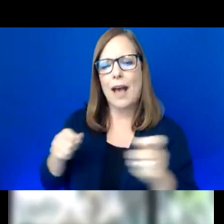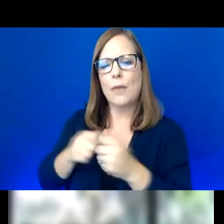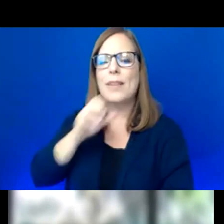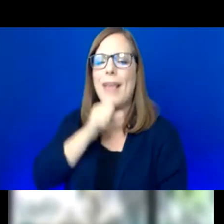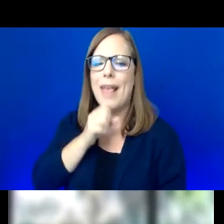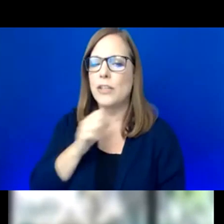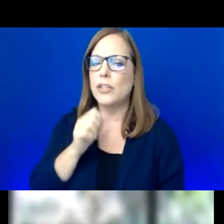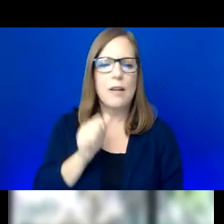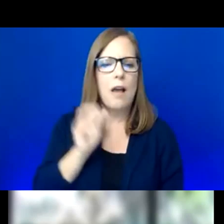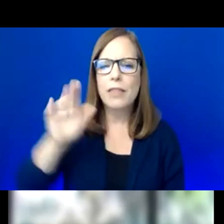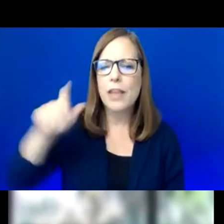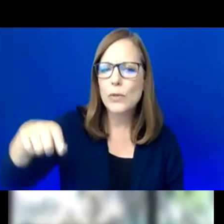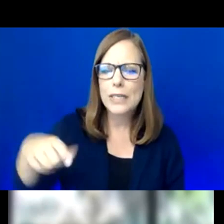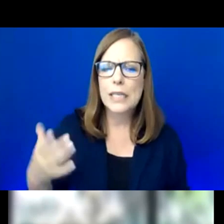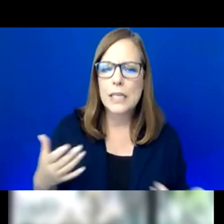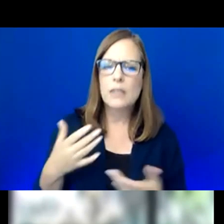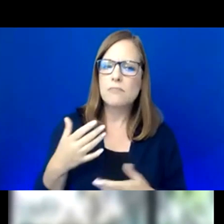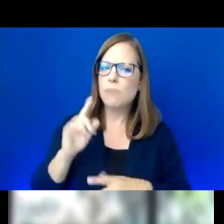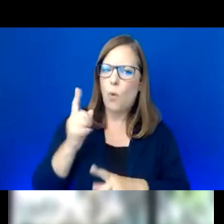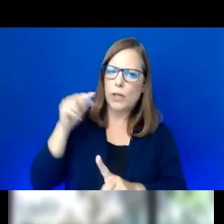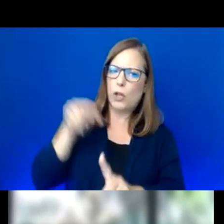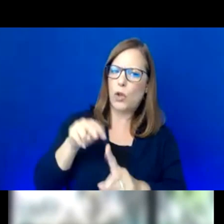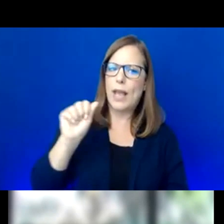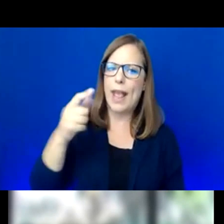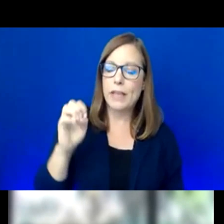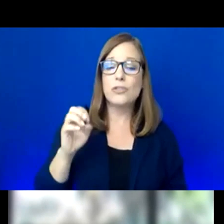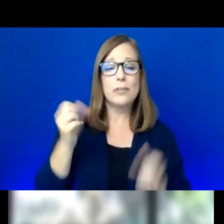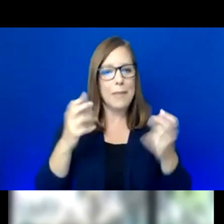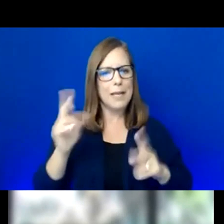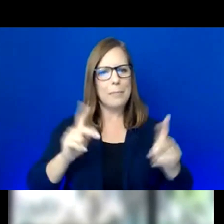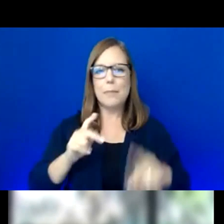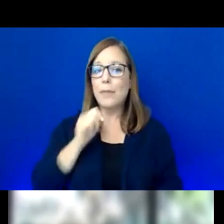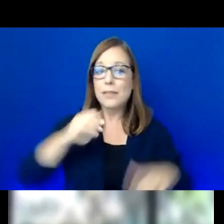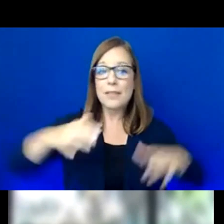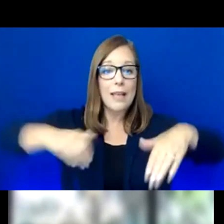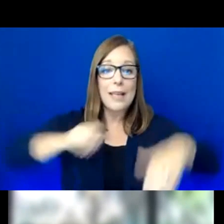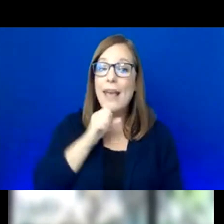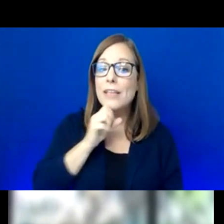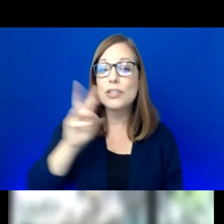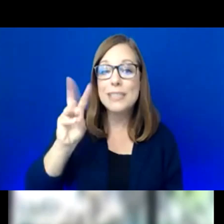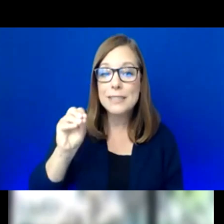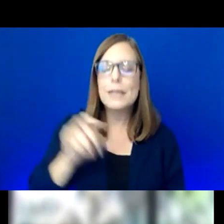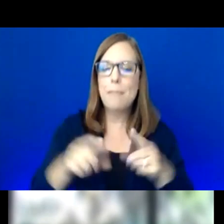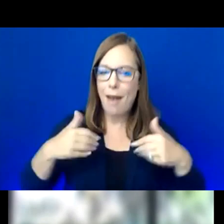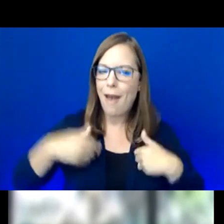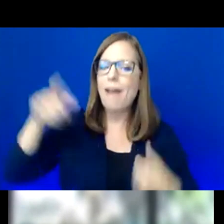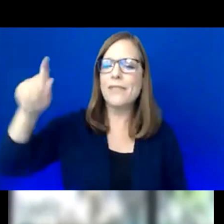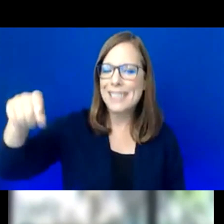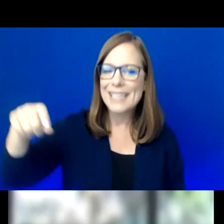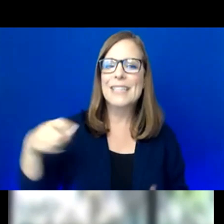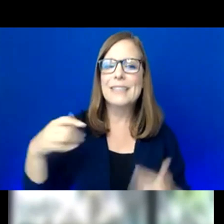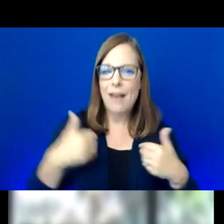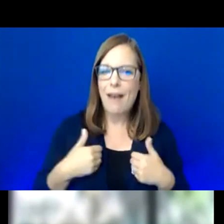more and more people under the age of 60 that are in need, and we really have to be creative in how we can